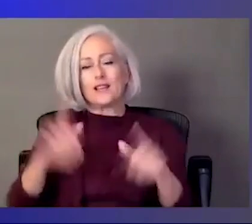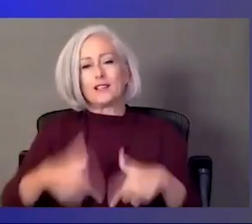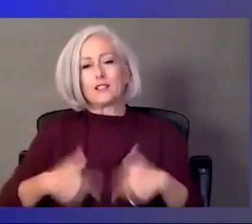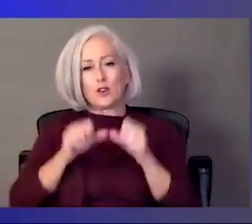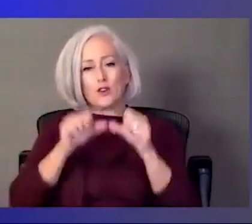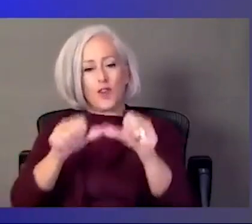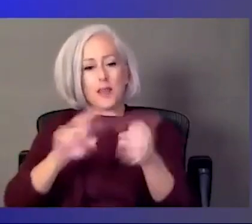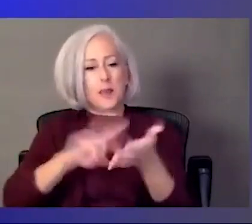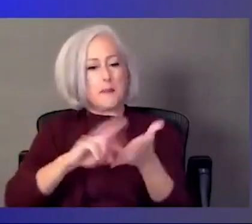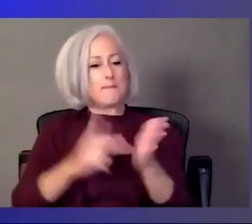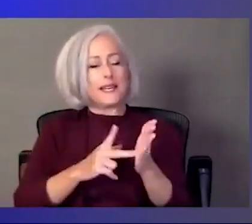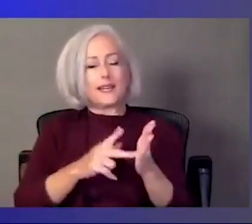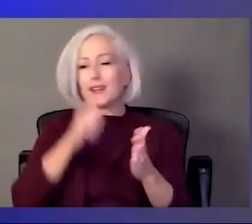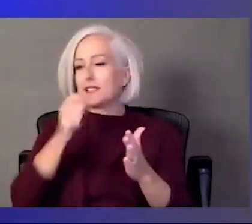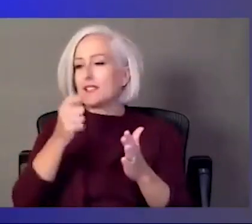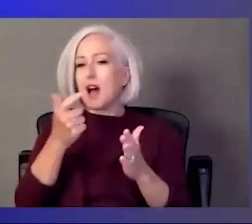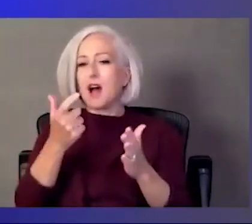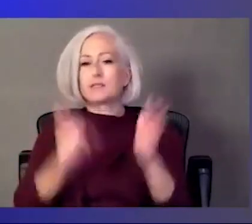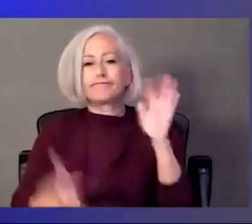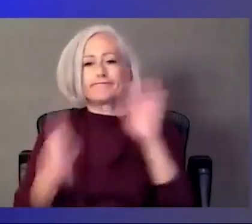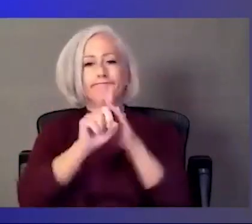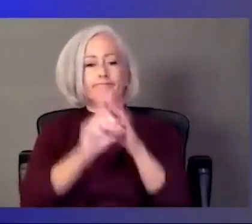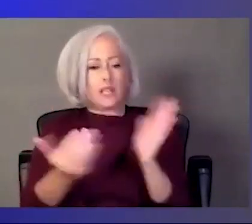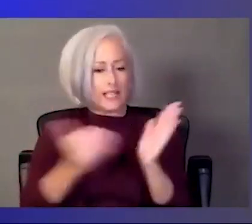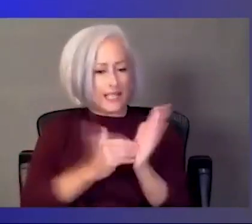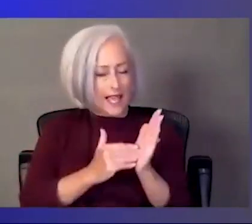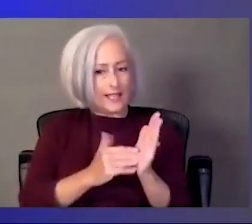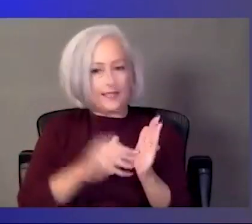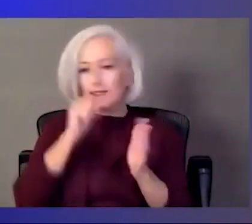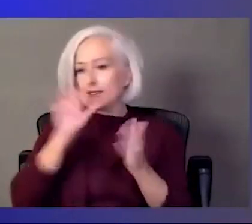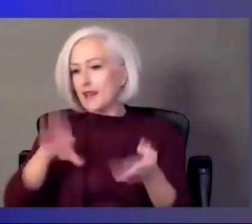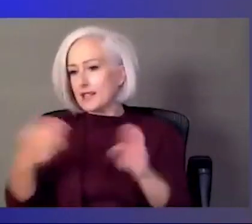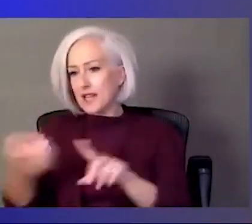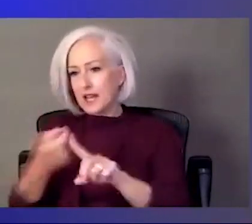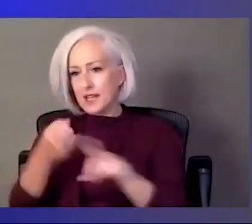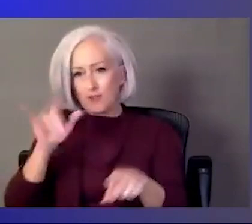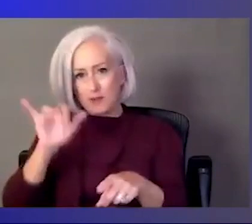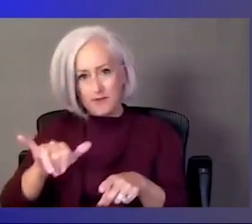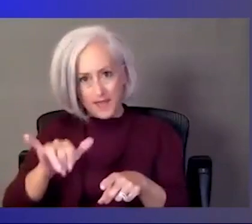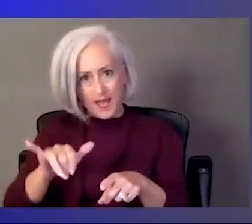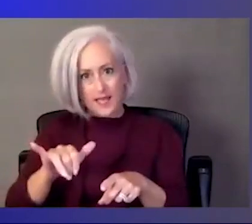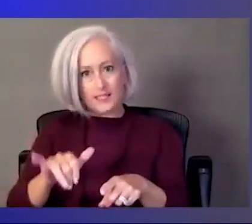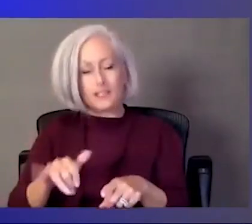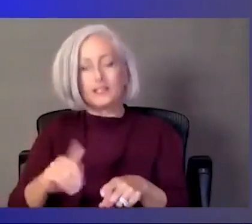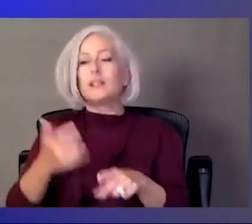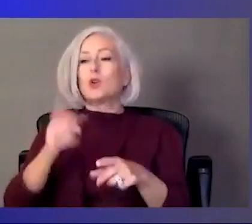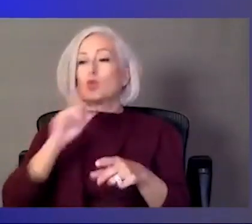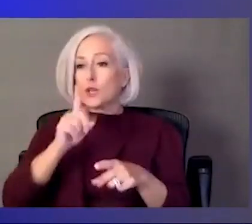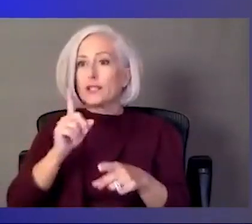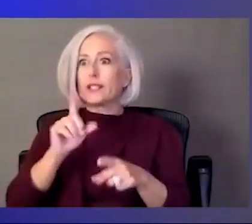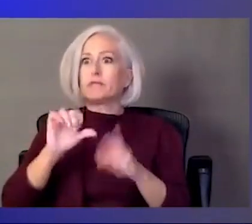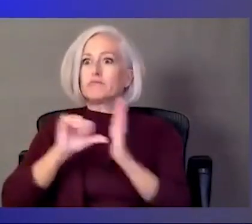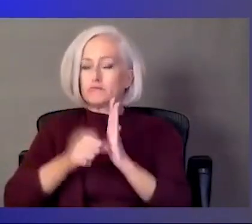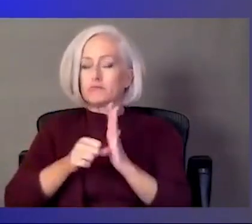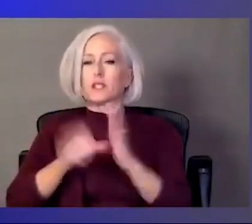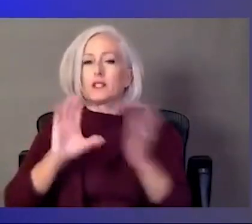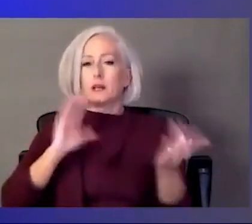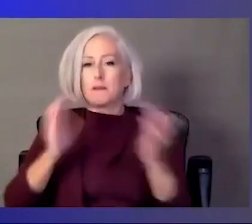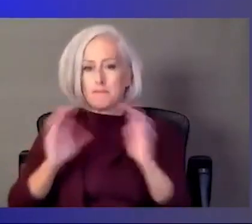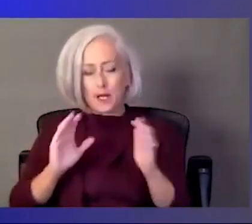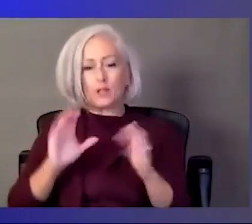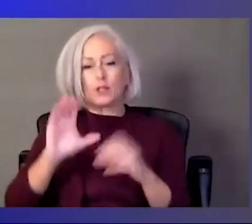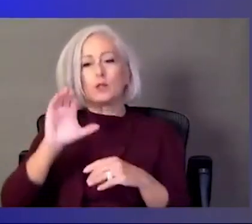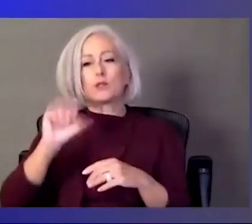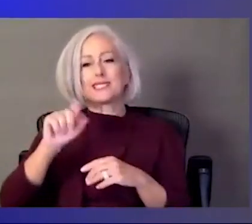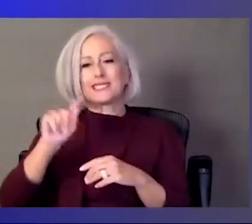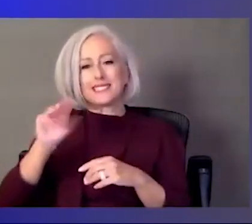complications, highly significantly superior to stem cell transplant. That's a game changer. That's a paradigm shift in our field. And it